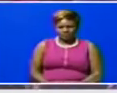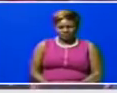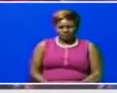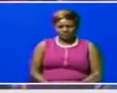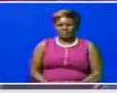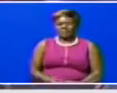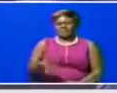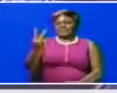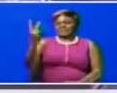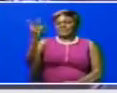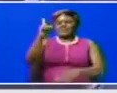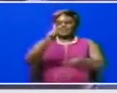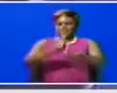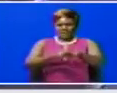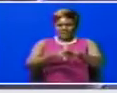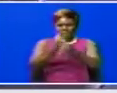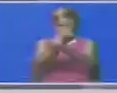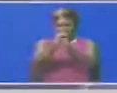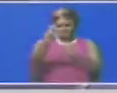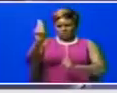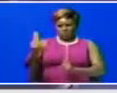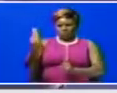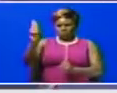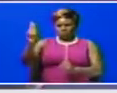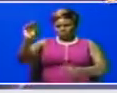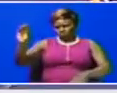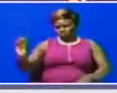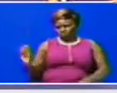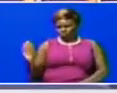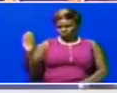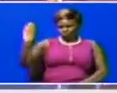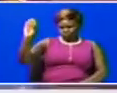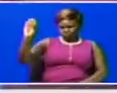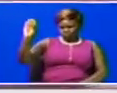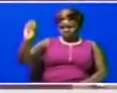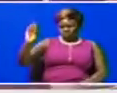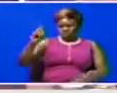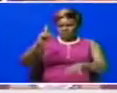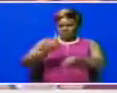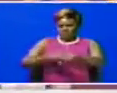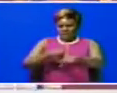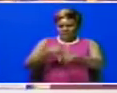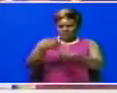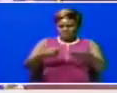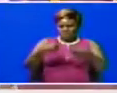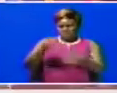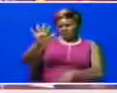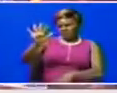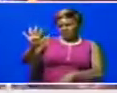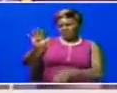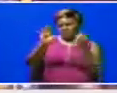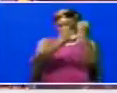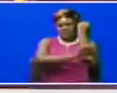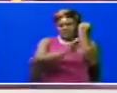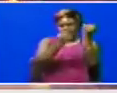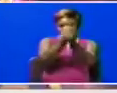It will be the second time that President Uhuru Kenyatta will be taking an oath of office for another term of 5 years as the country's